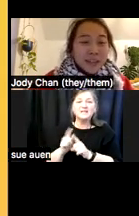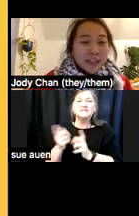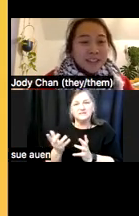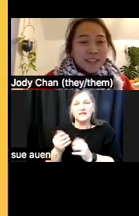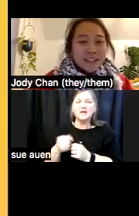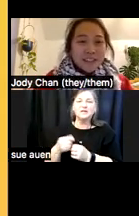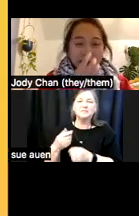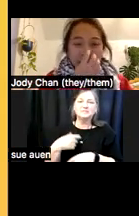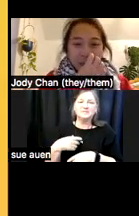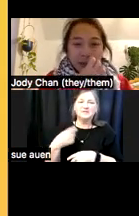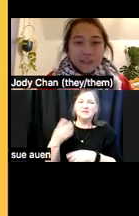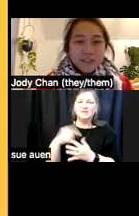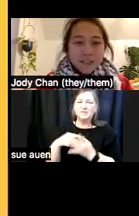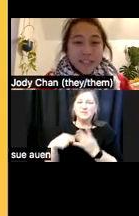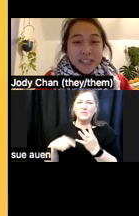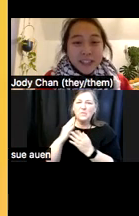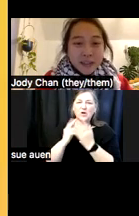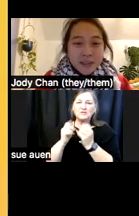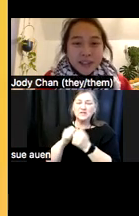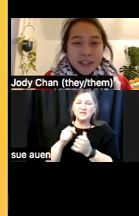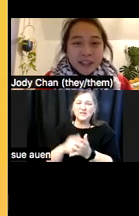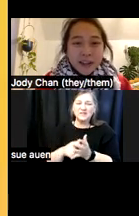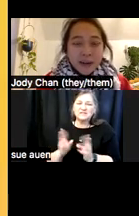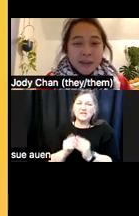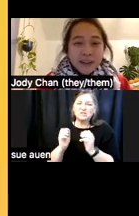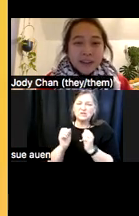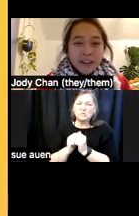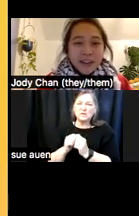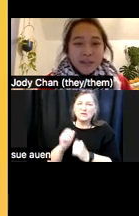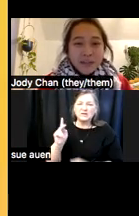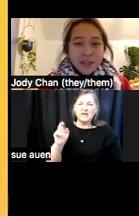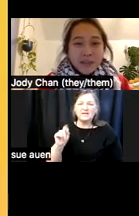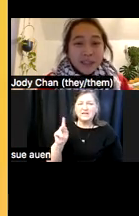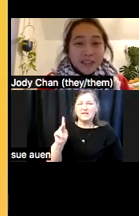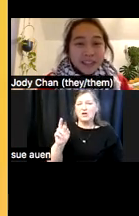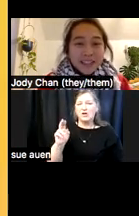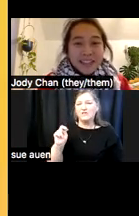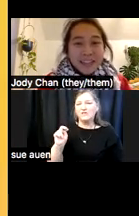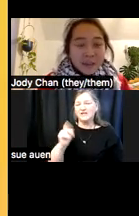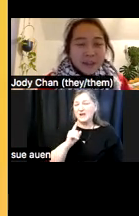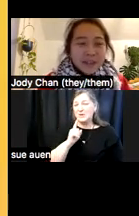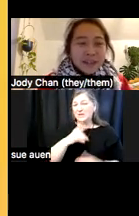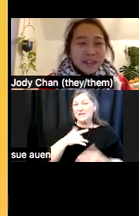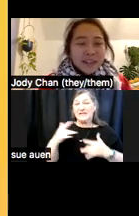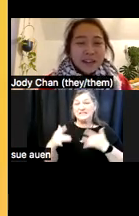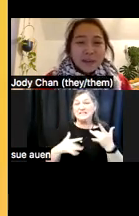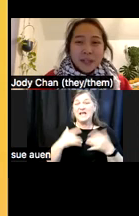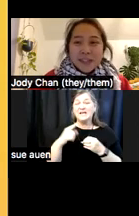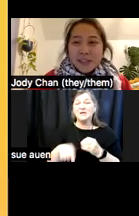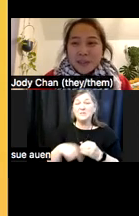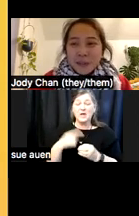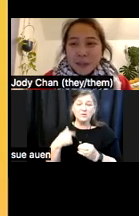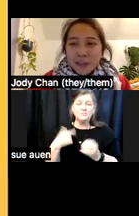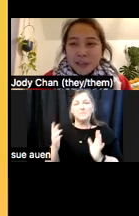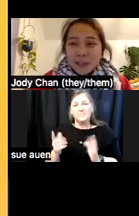before we get into the main part of this session with Kayla and Carmen, which I'm really, really excited about, I wanted